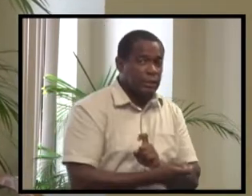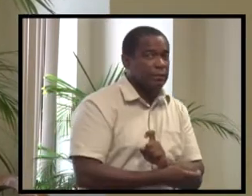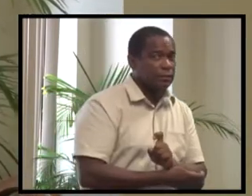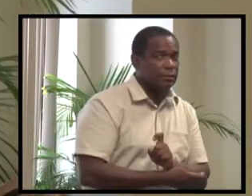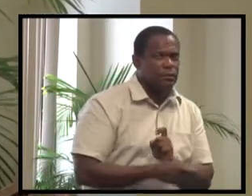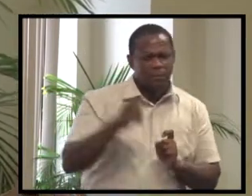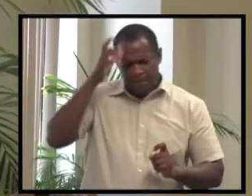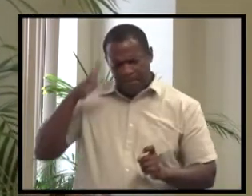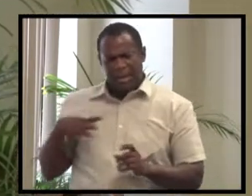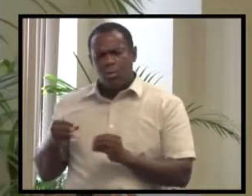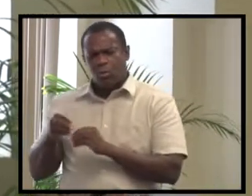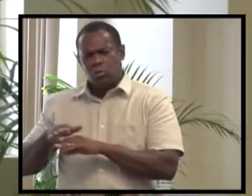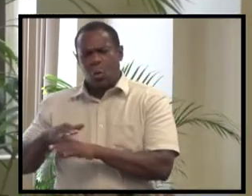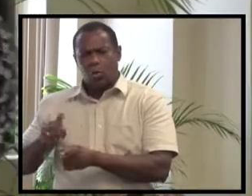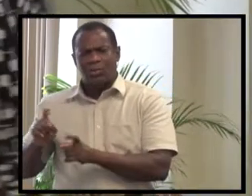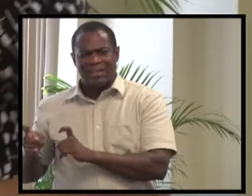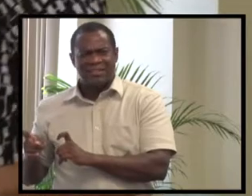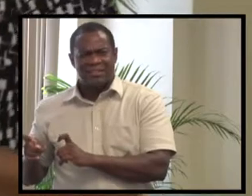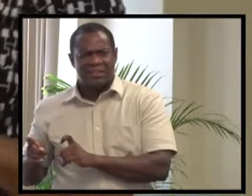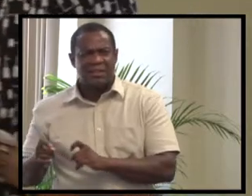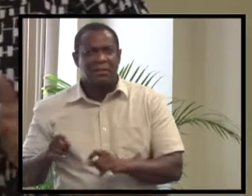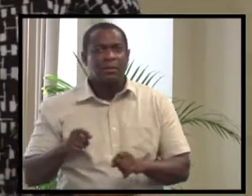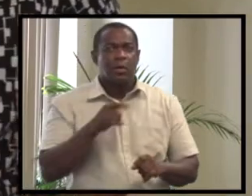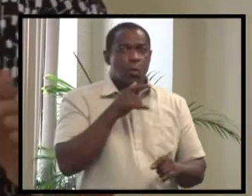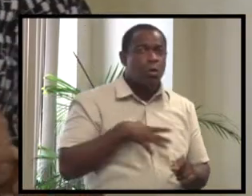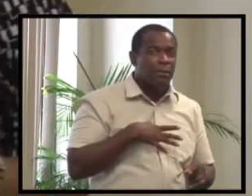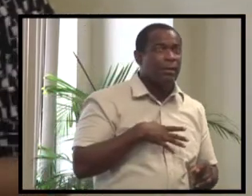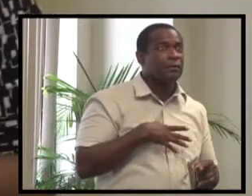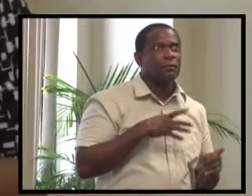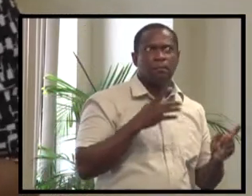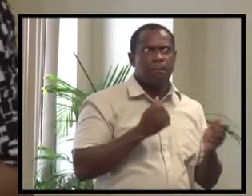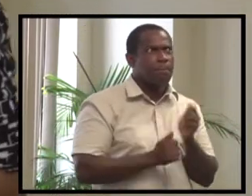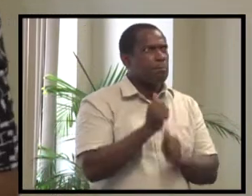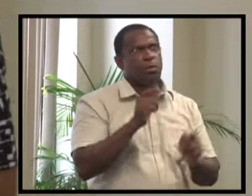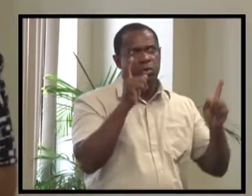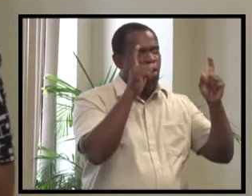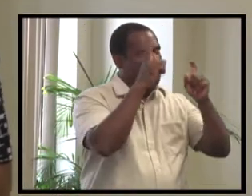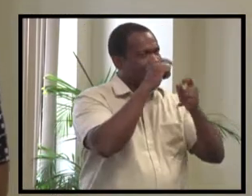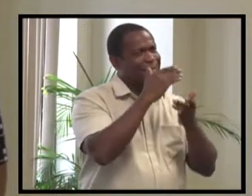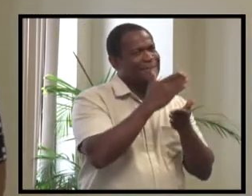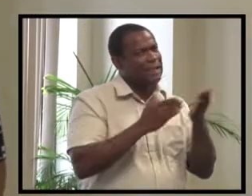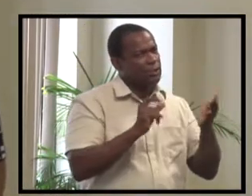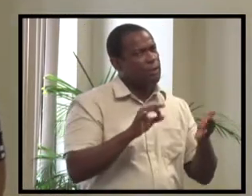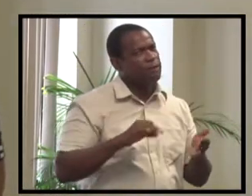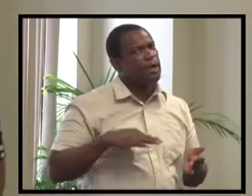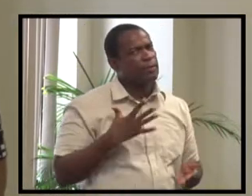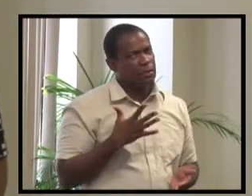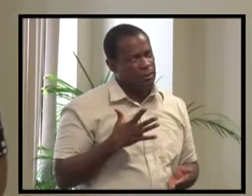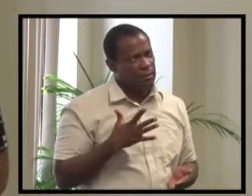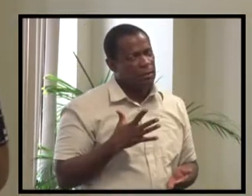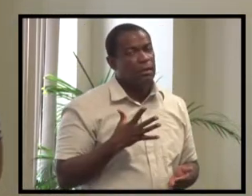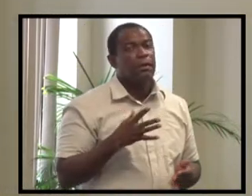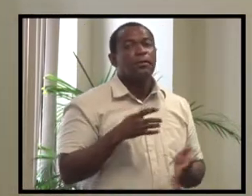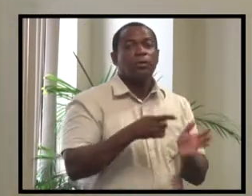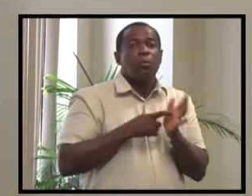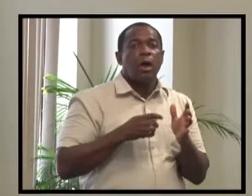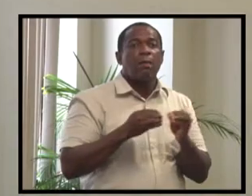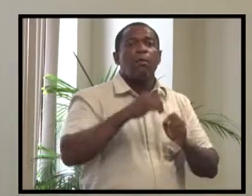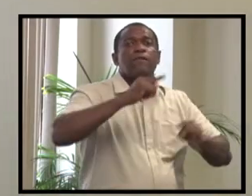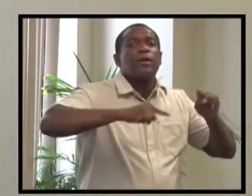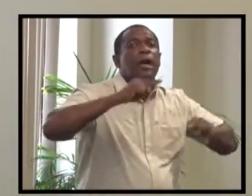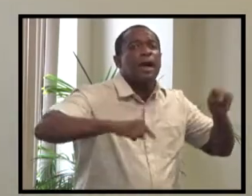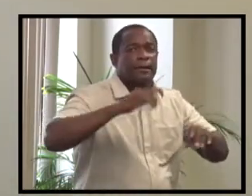women's market, congratulations, you're dealing with the most complicated segment. And they will require a lot more variety than the men.